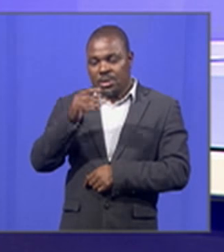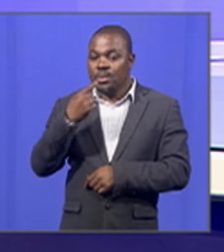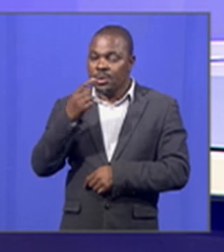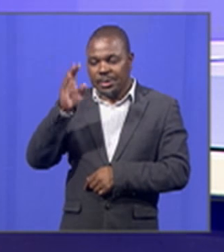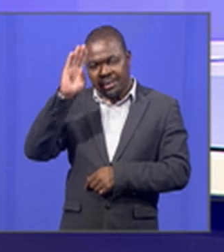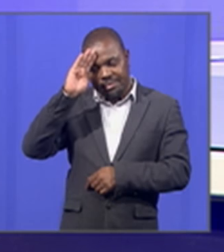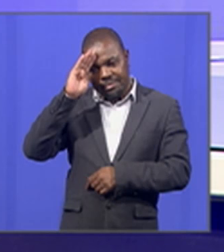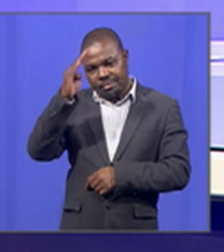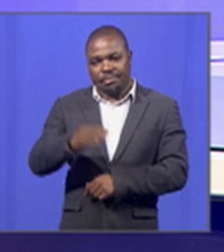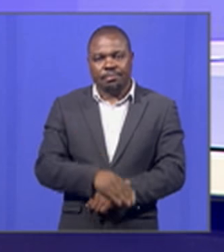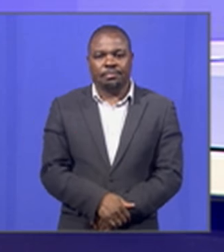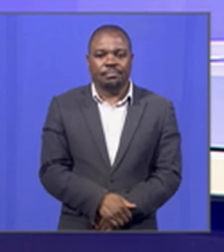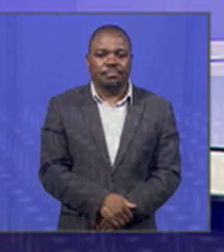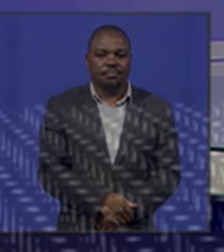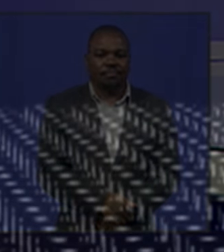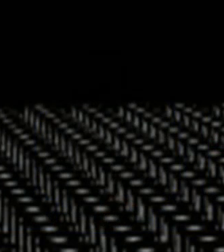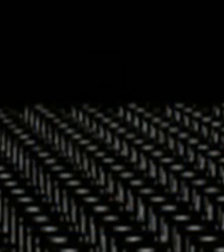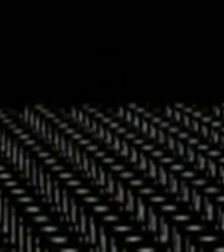mošate.